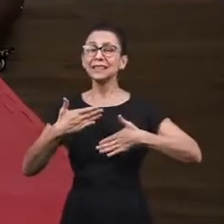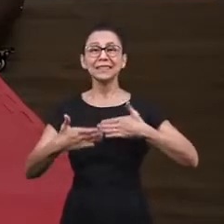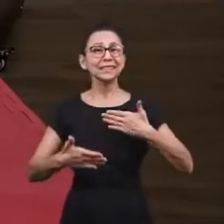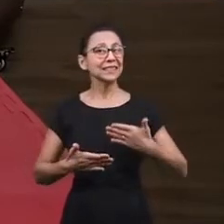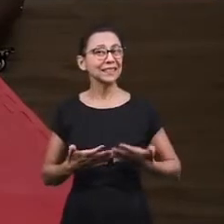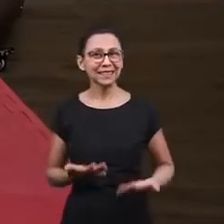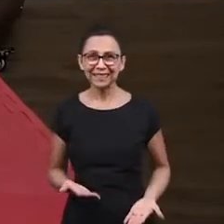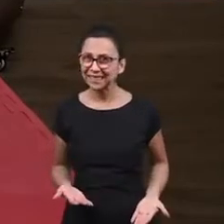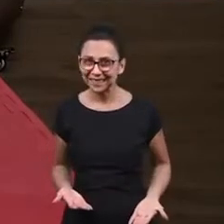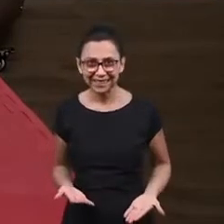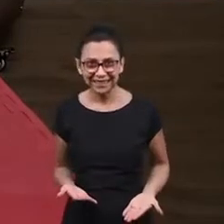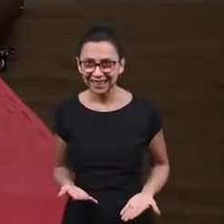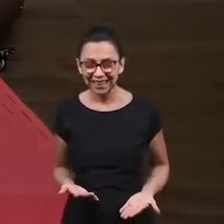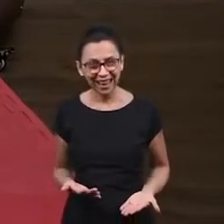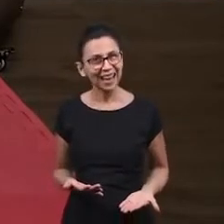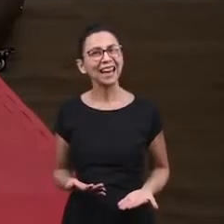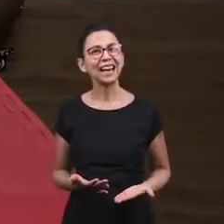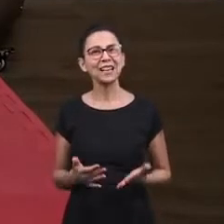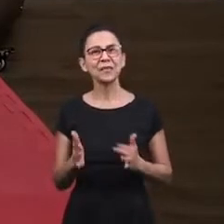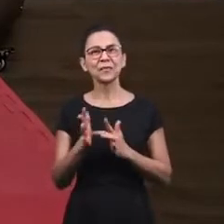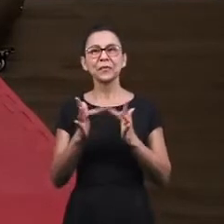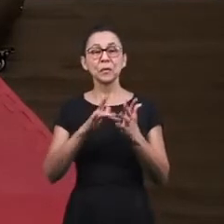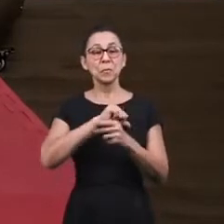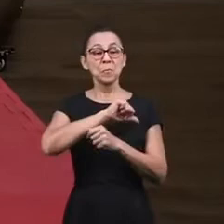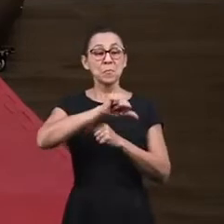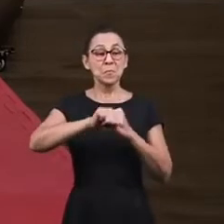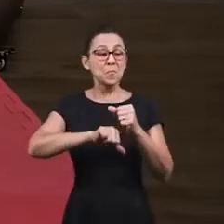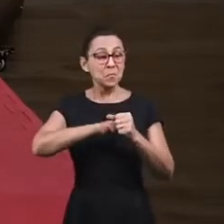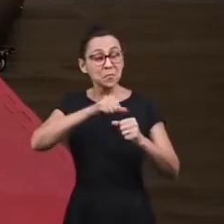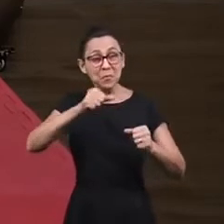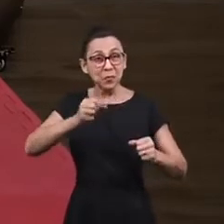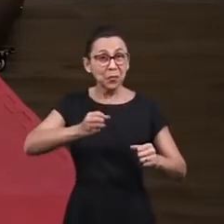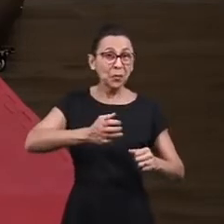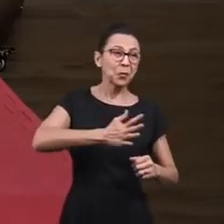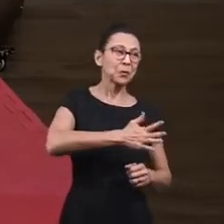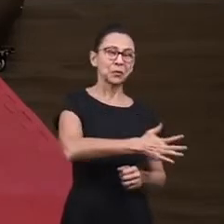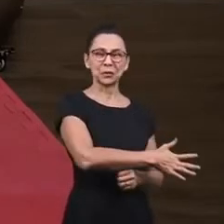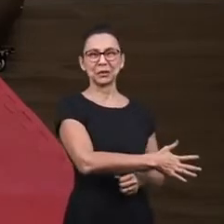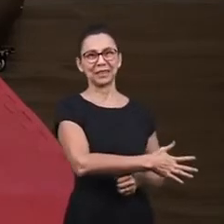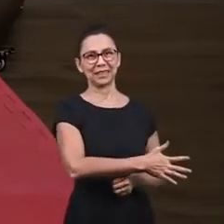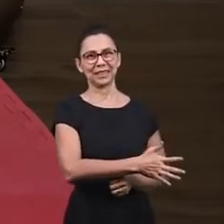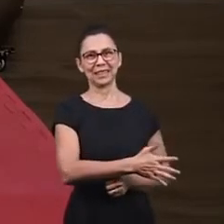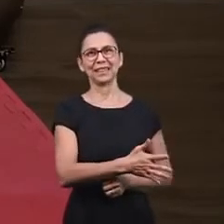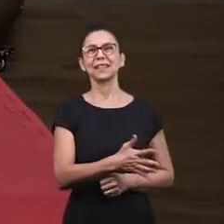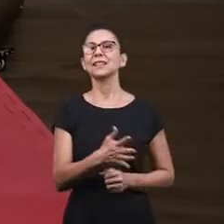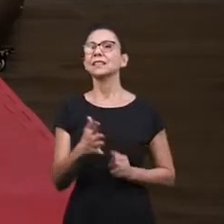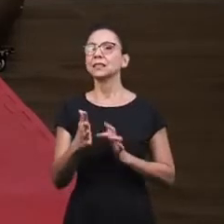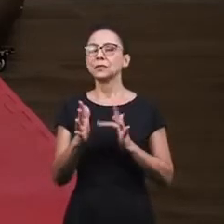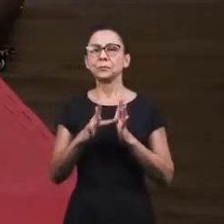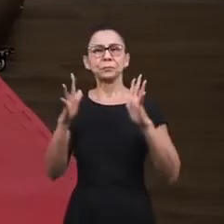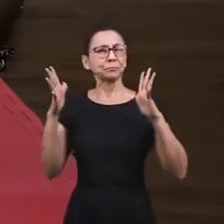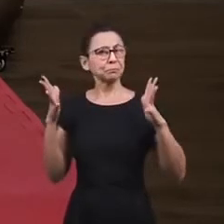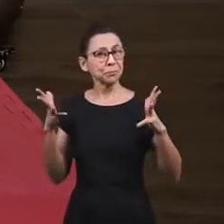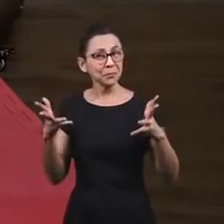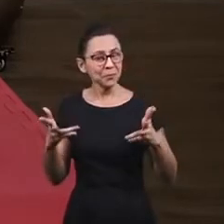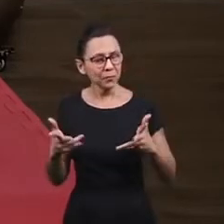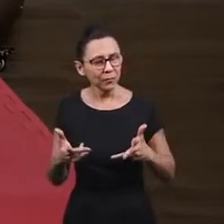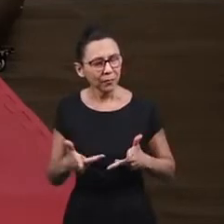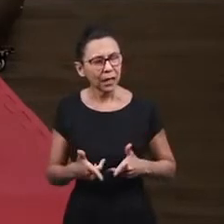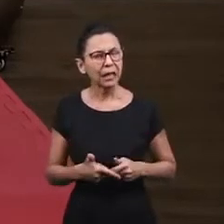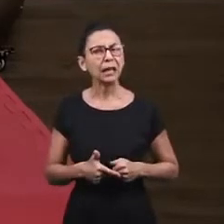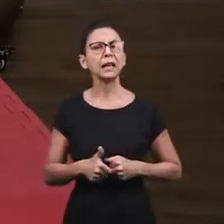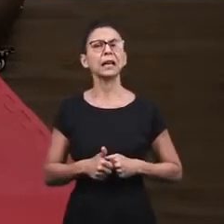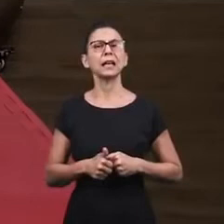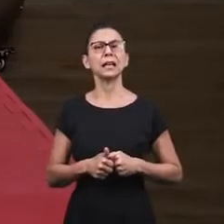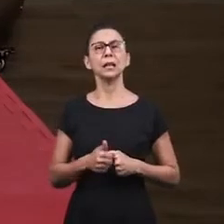salvation. When Jesus changes our hearts. Jesus, he's amazing.